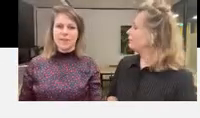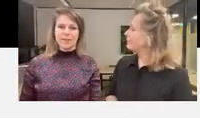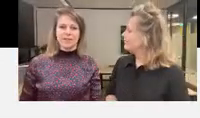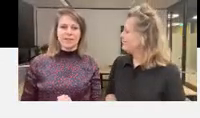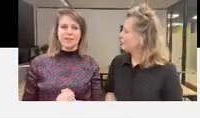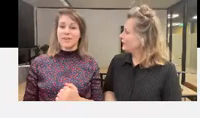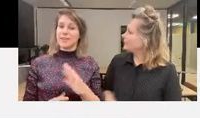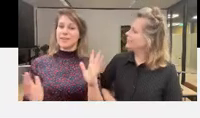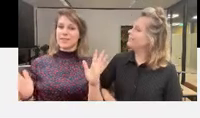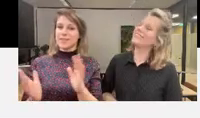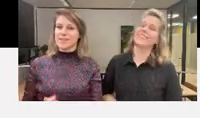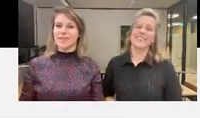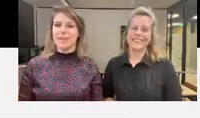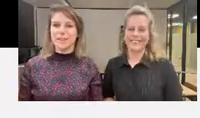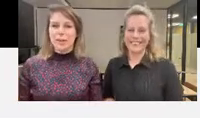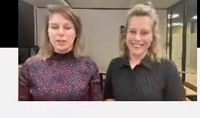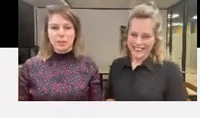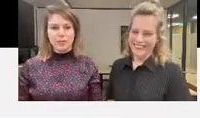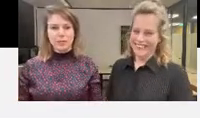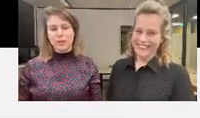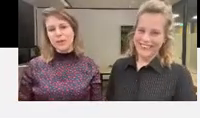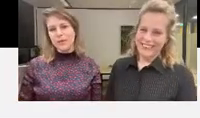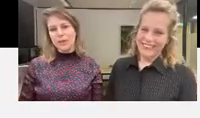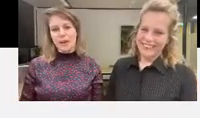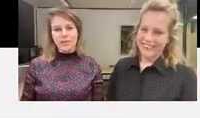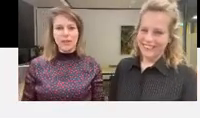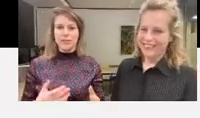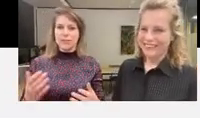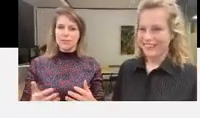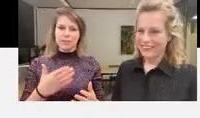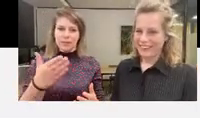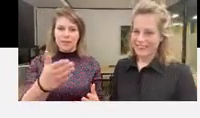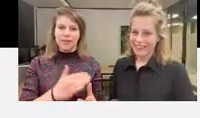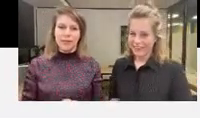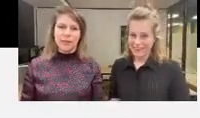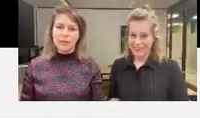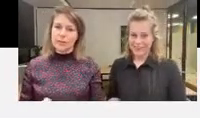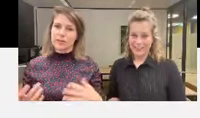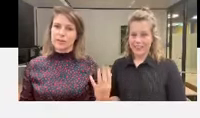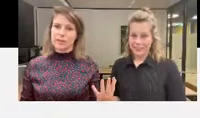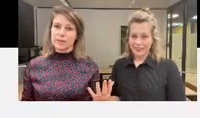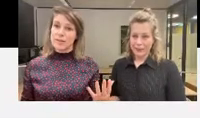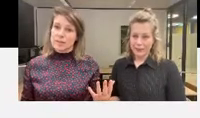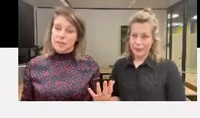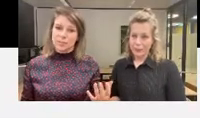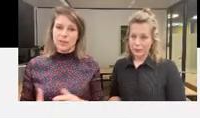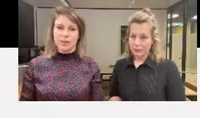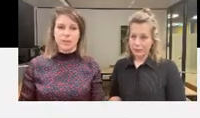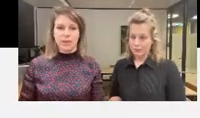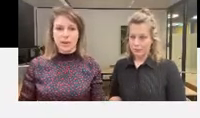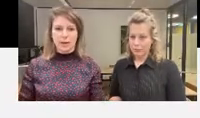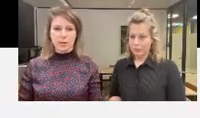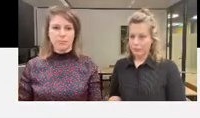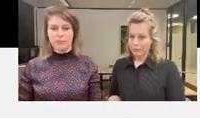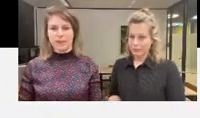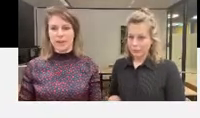2021. Yes, really recent, yes. So if you want to have it, you could find it here, or you can send us an email and